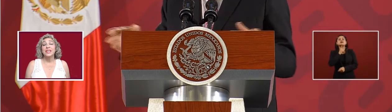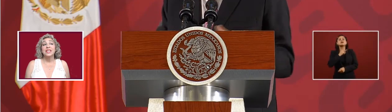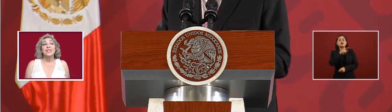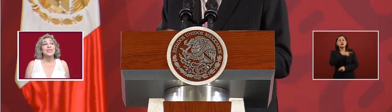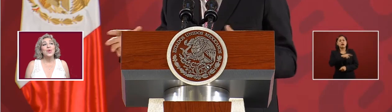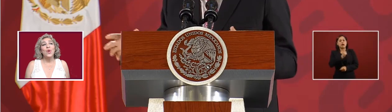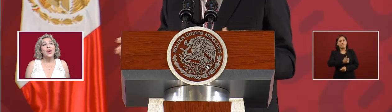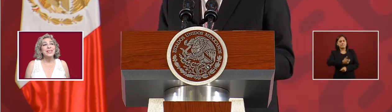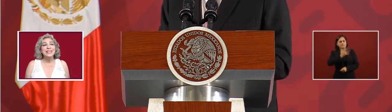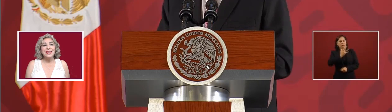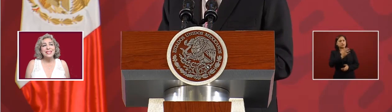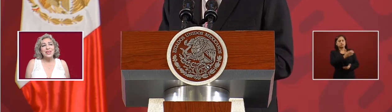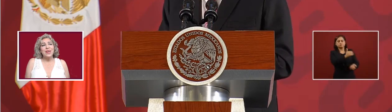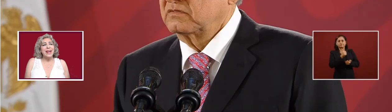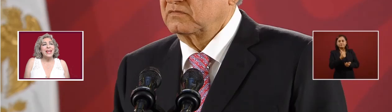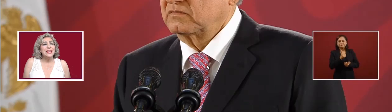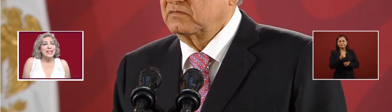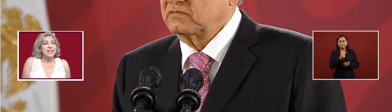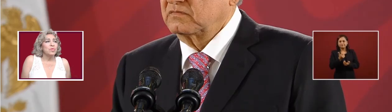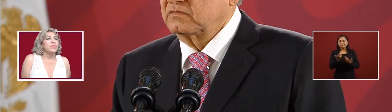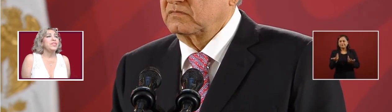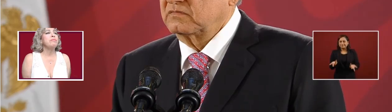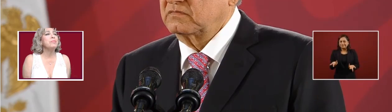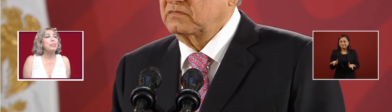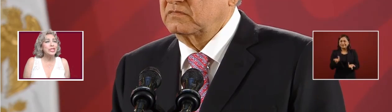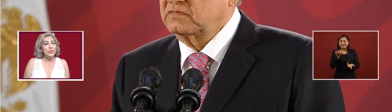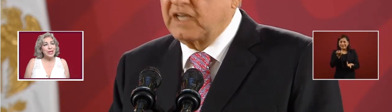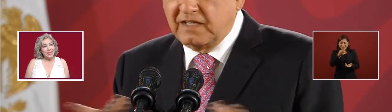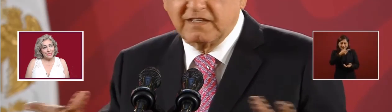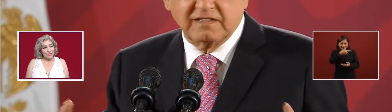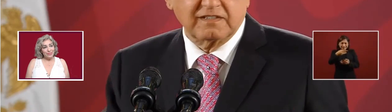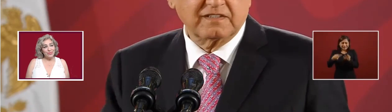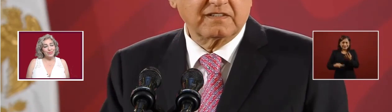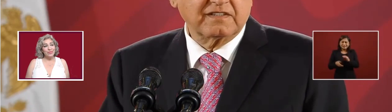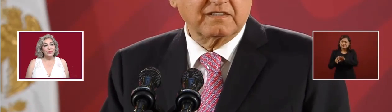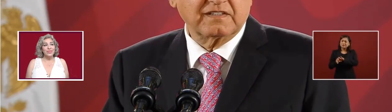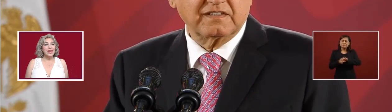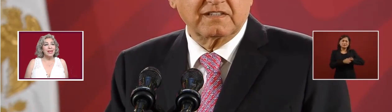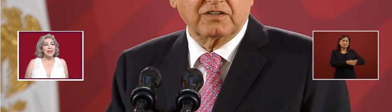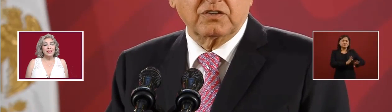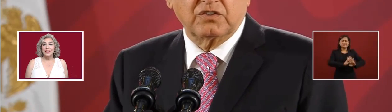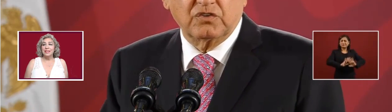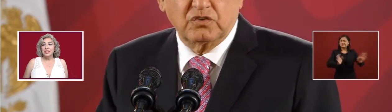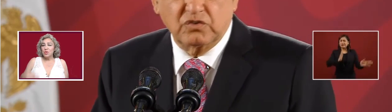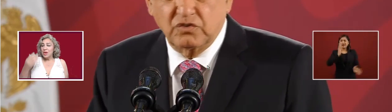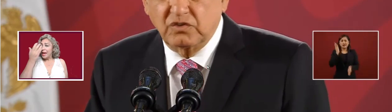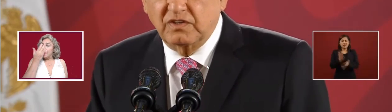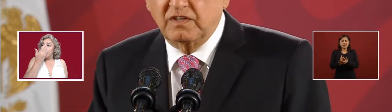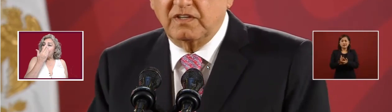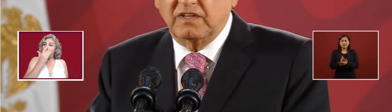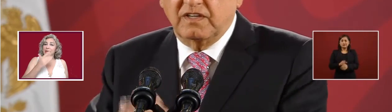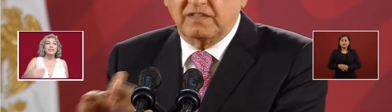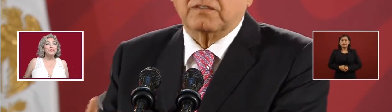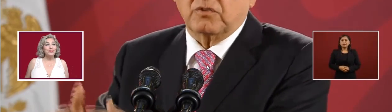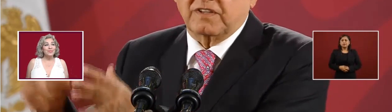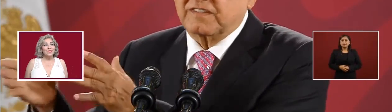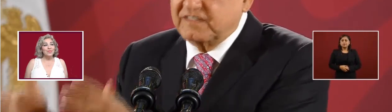So, all these things are ended. They've been put to an end. So, now,